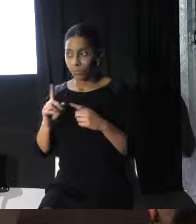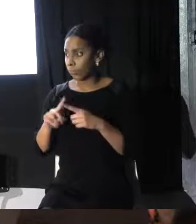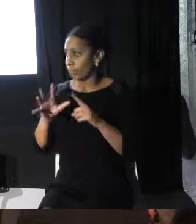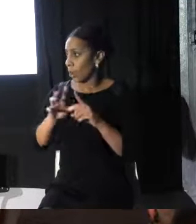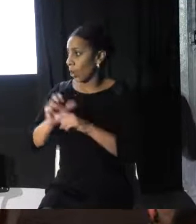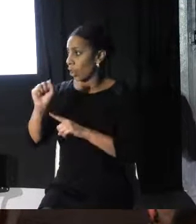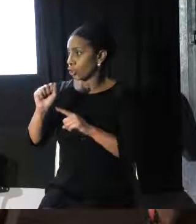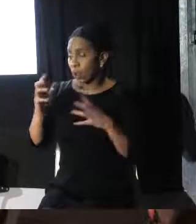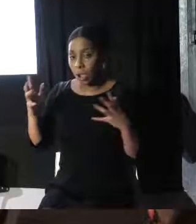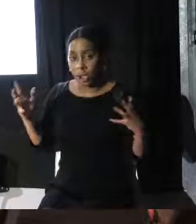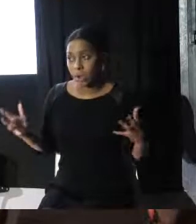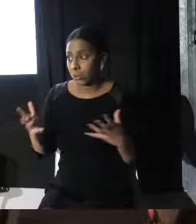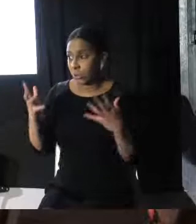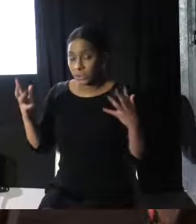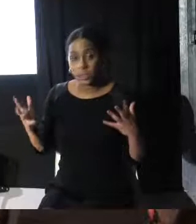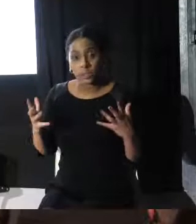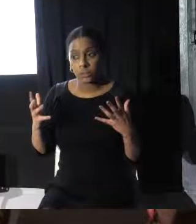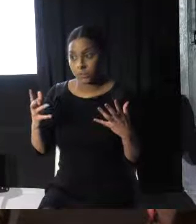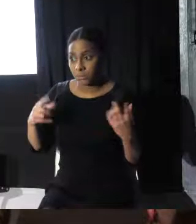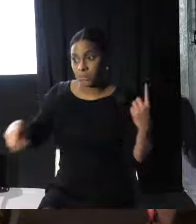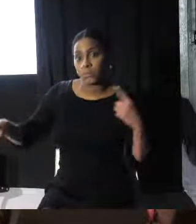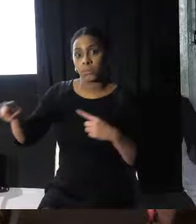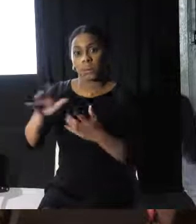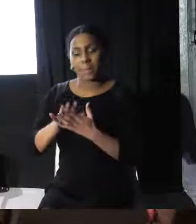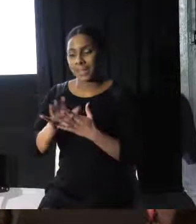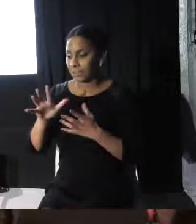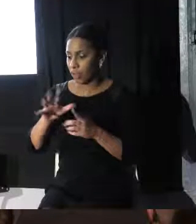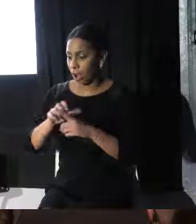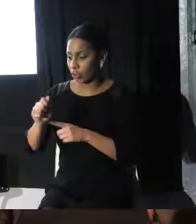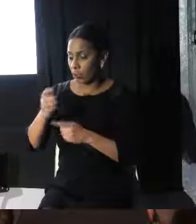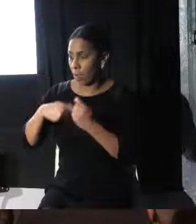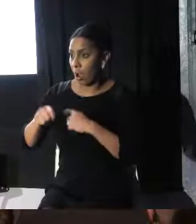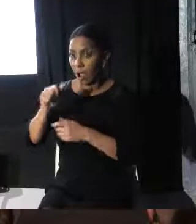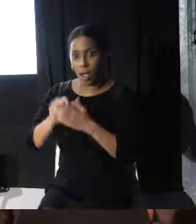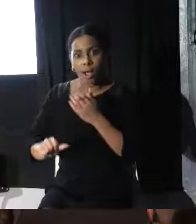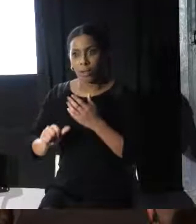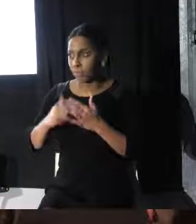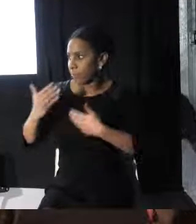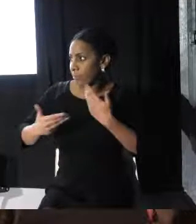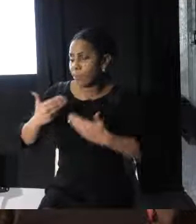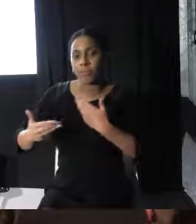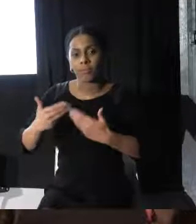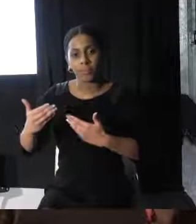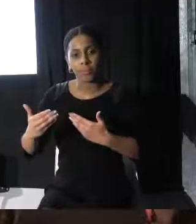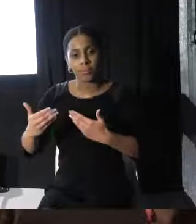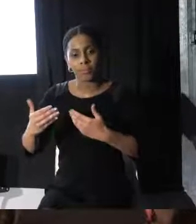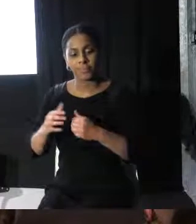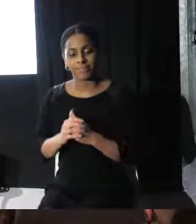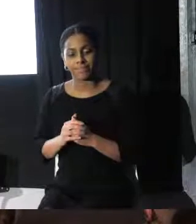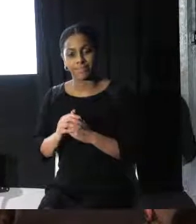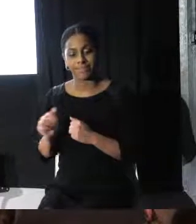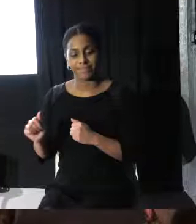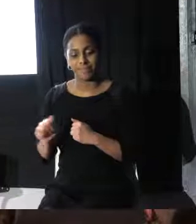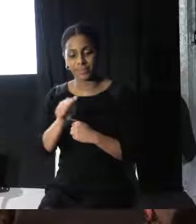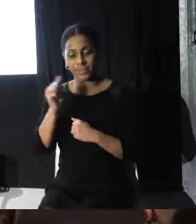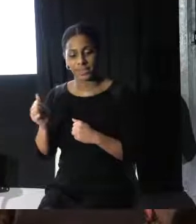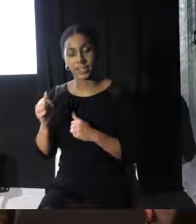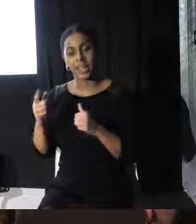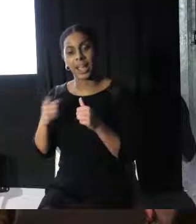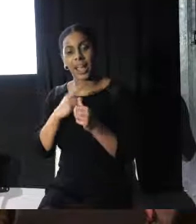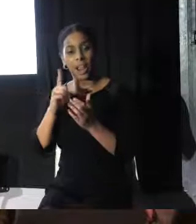culture, he argues, is to put culture back into motion. We could go to Anne-Laura Stoller's notion